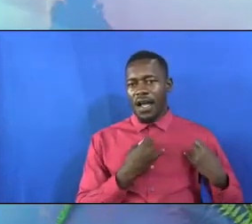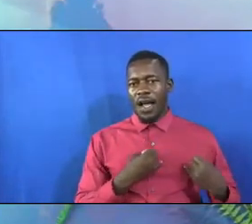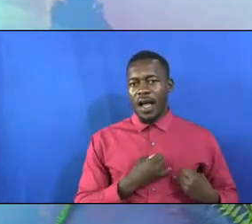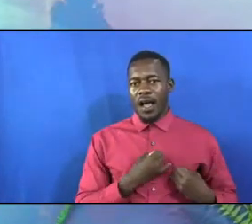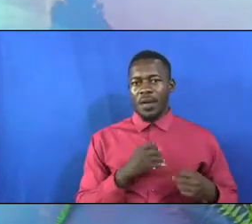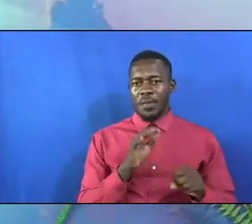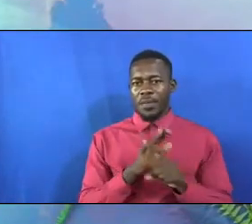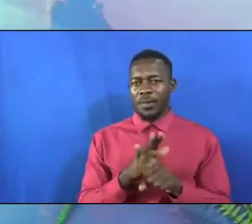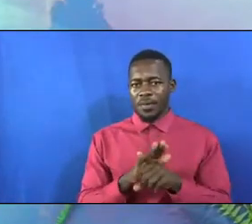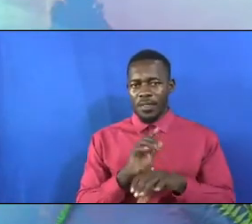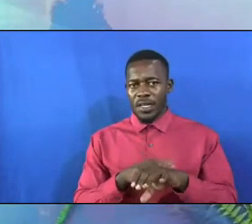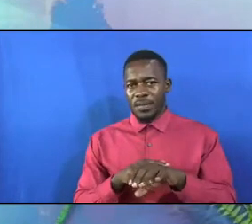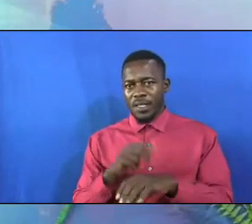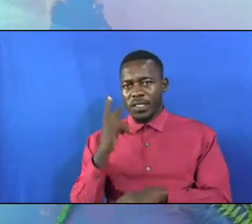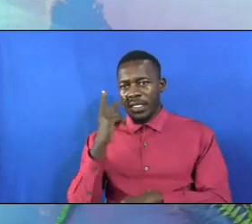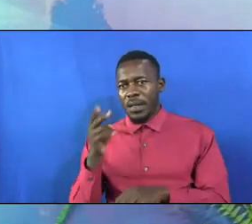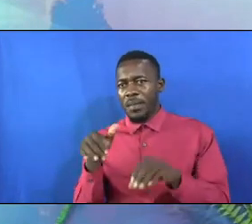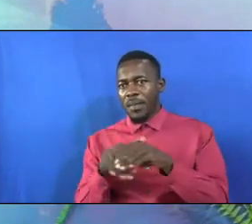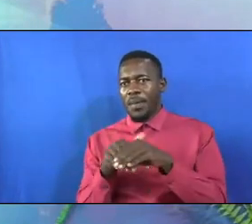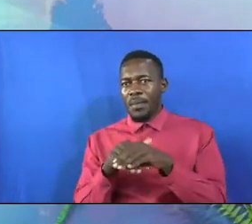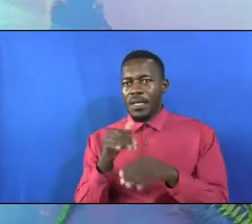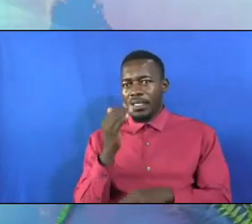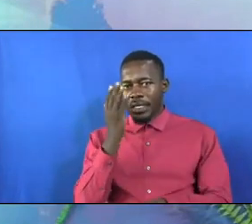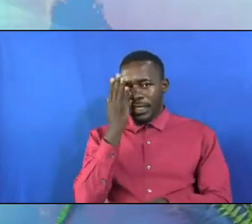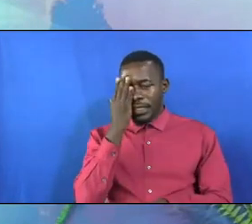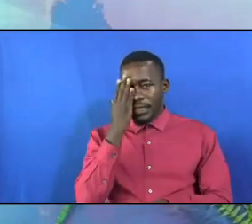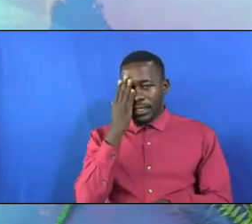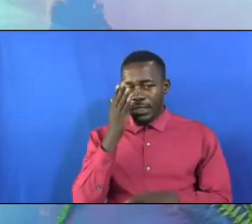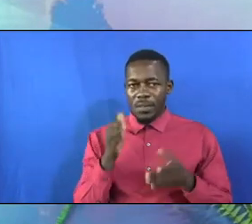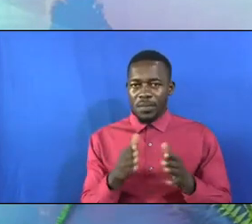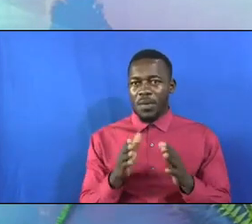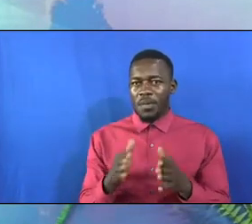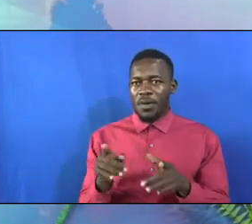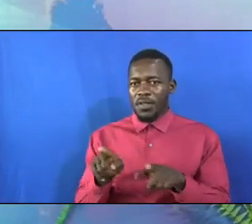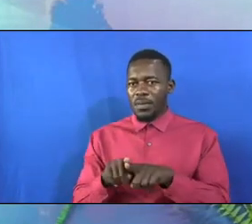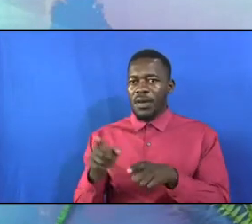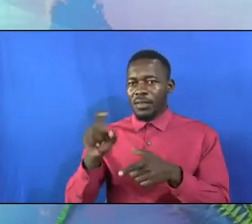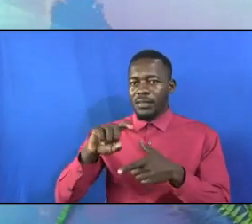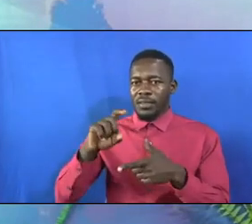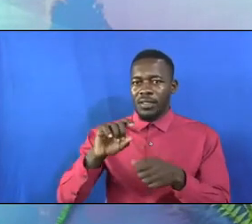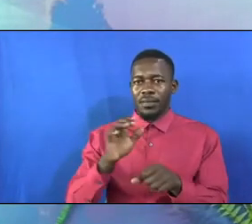when he saw how the population of the children of Israel was increasing.